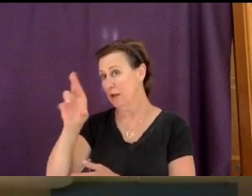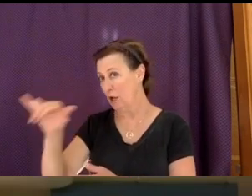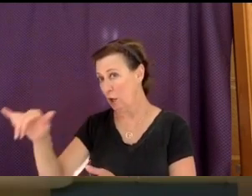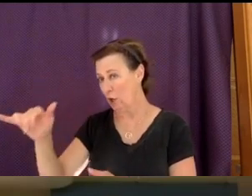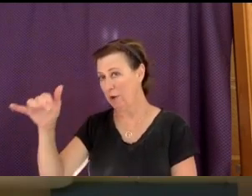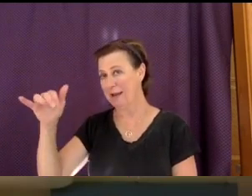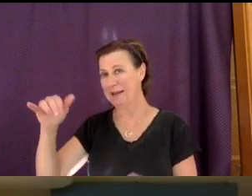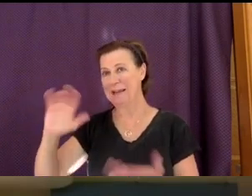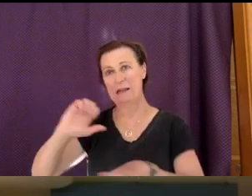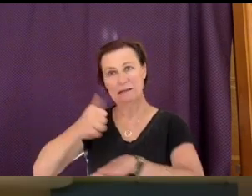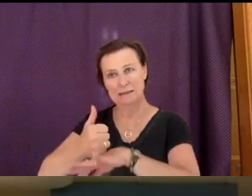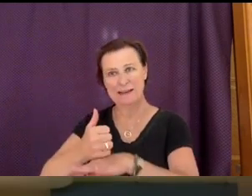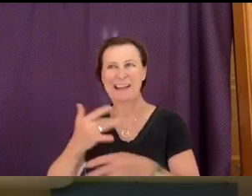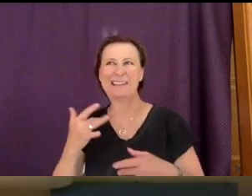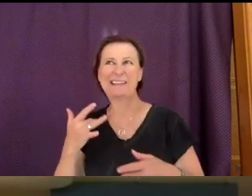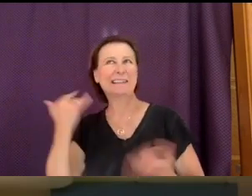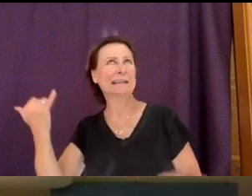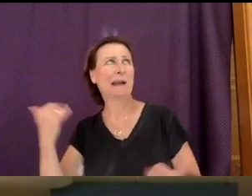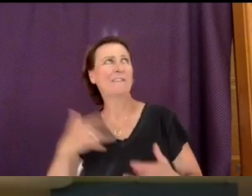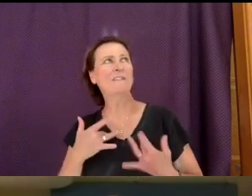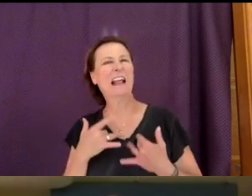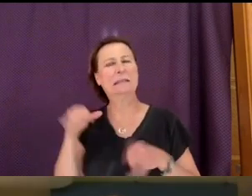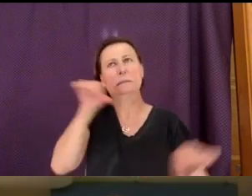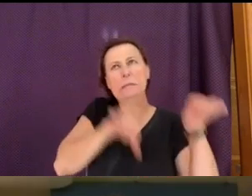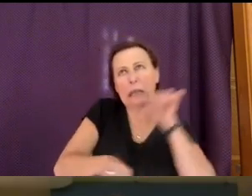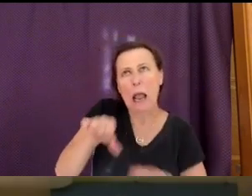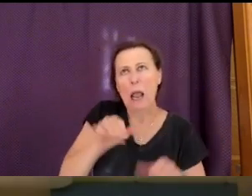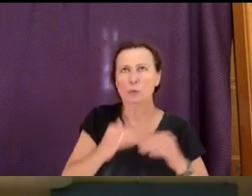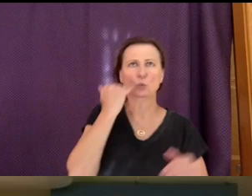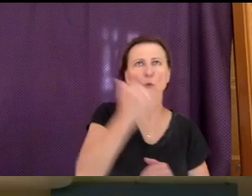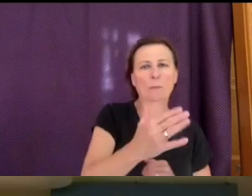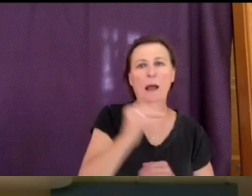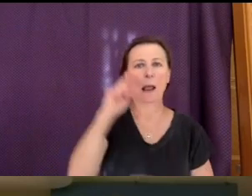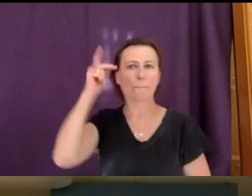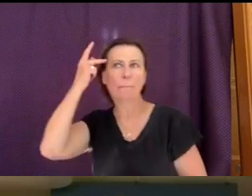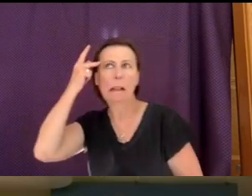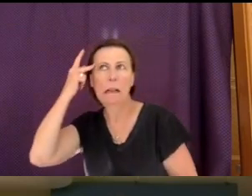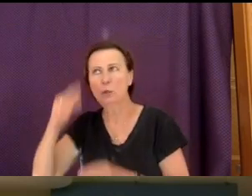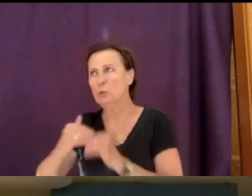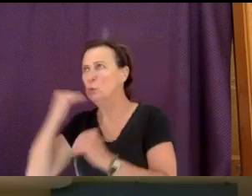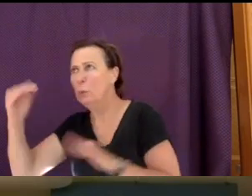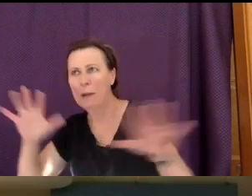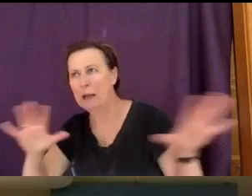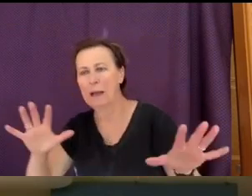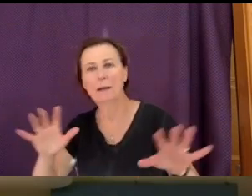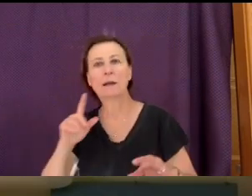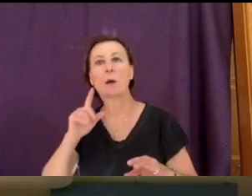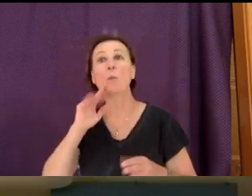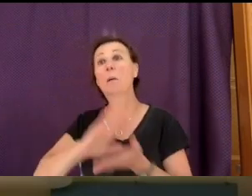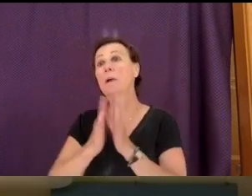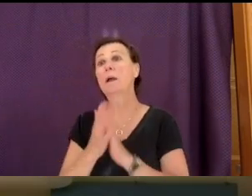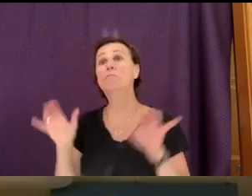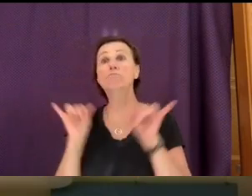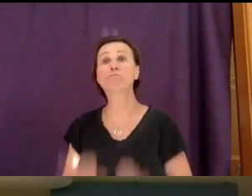of science-y and politically charged, will then be completely matter of fact?